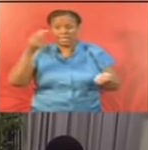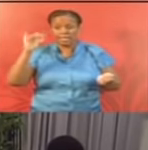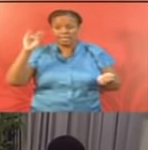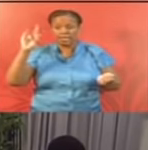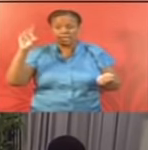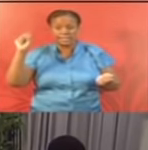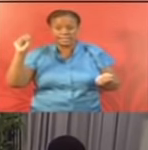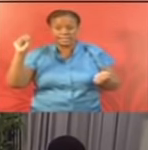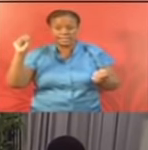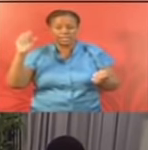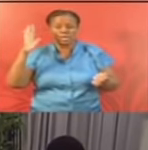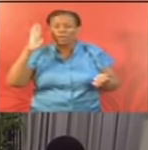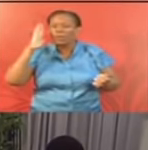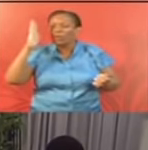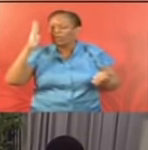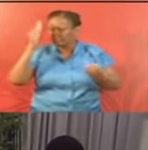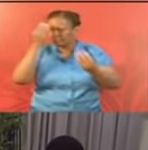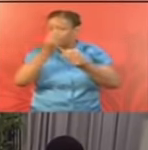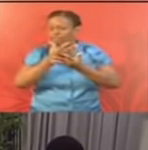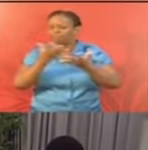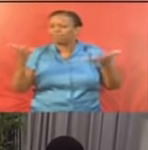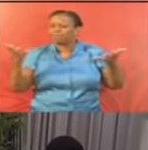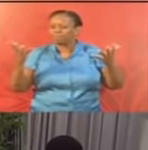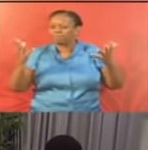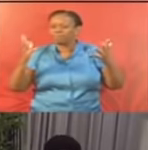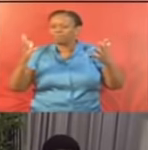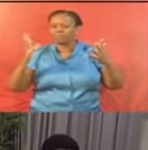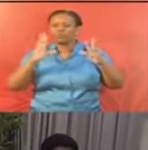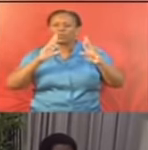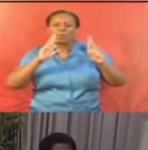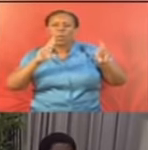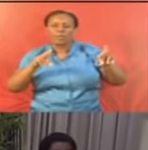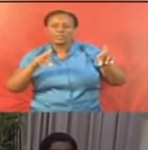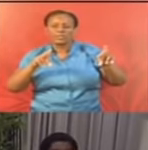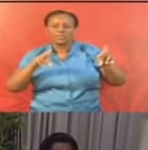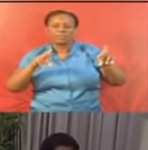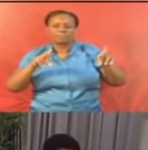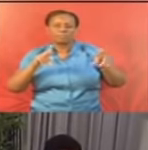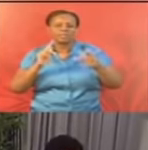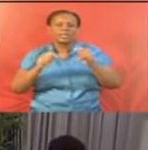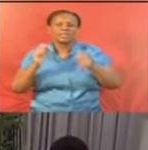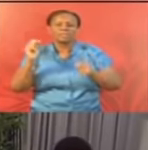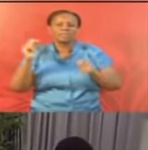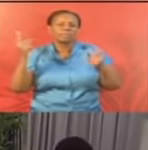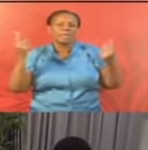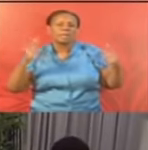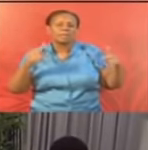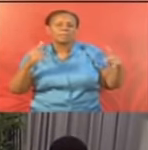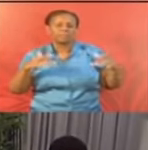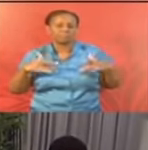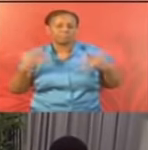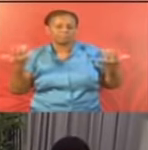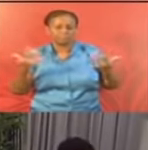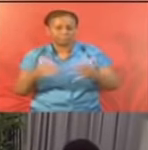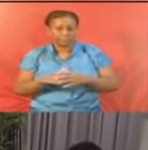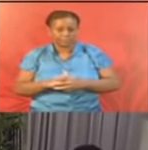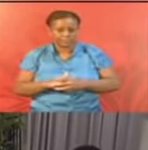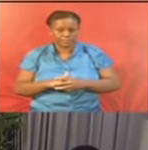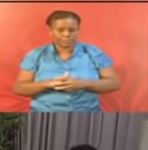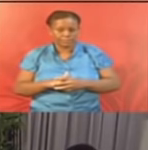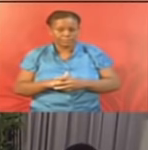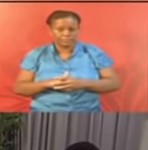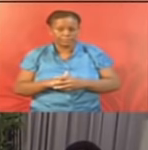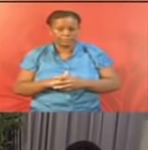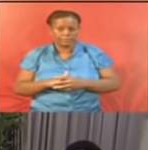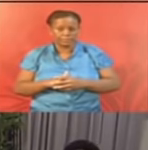and a report on Trinidad and Tobago's epidemiological status as it relates to COVID-19.